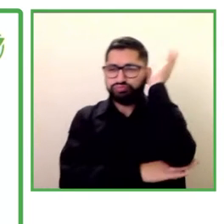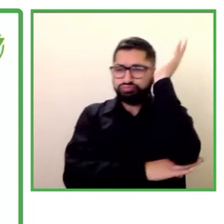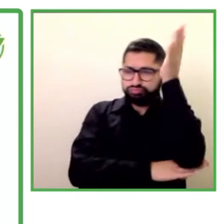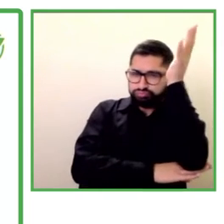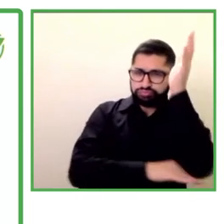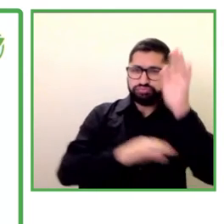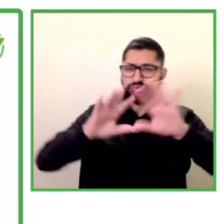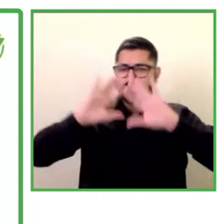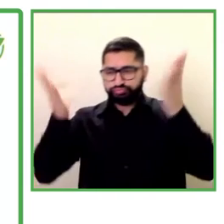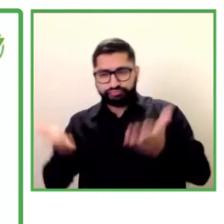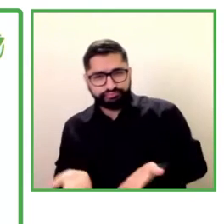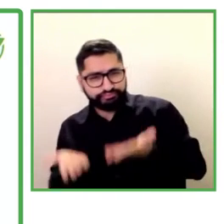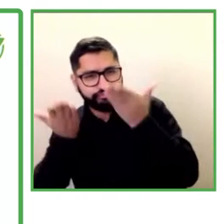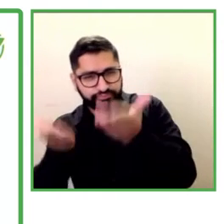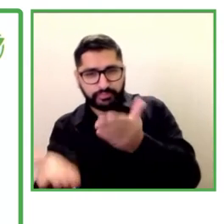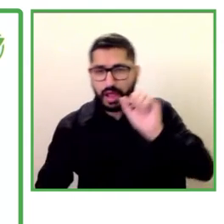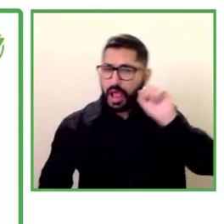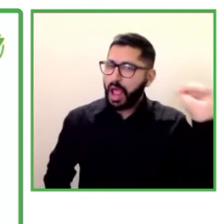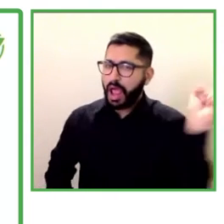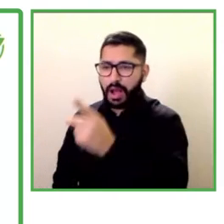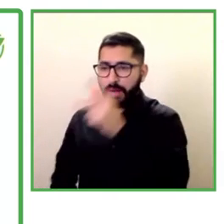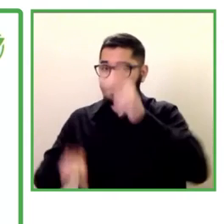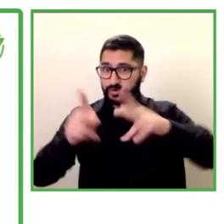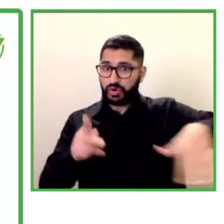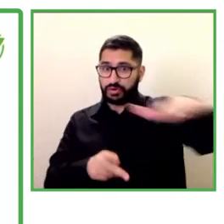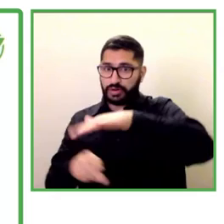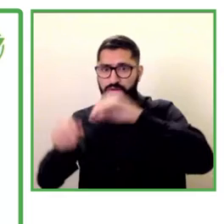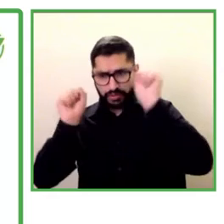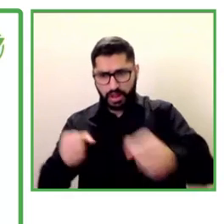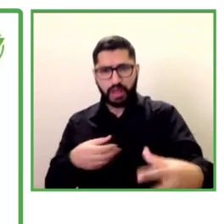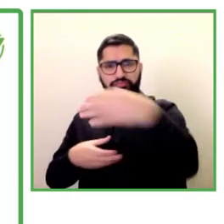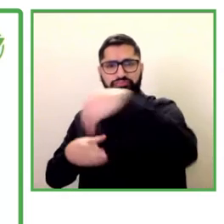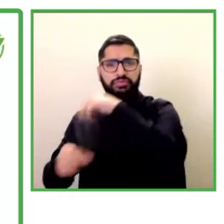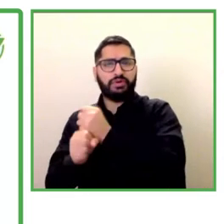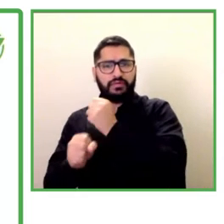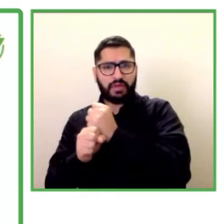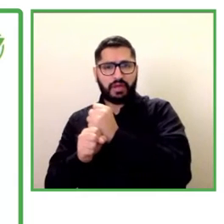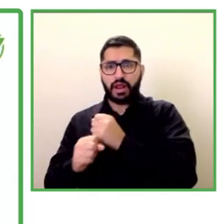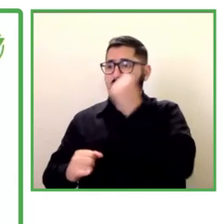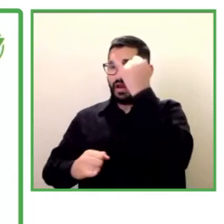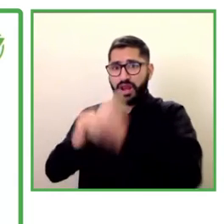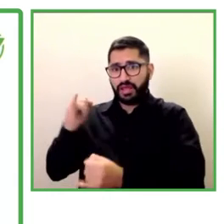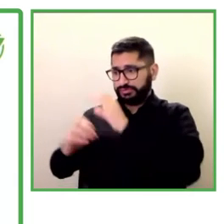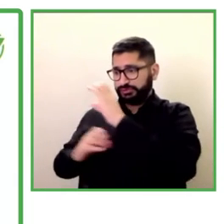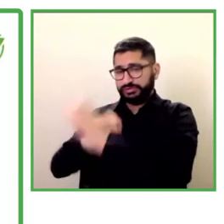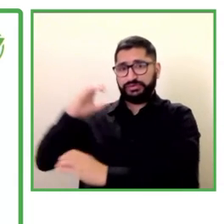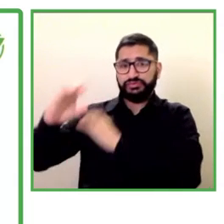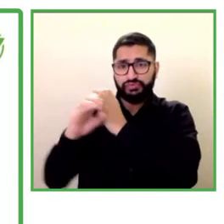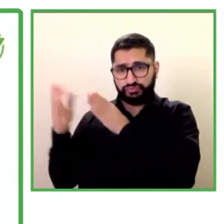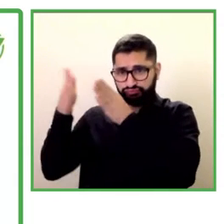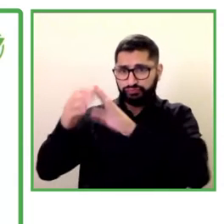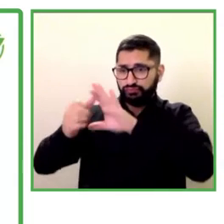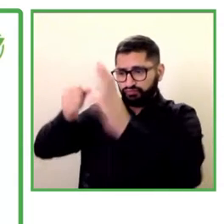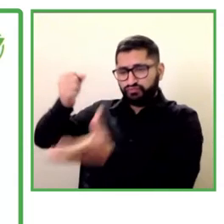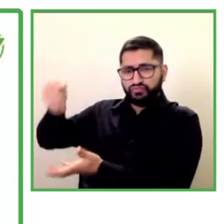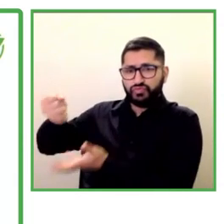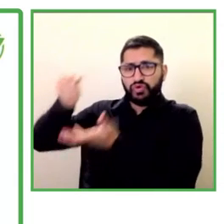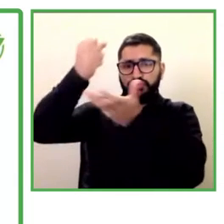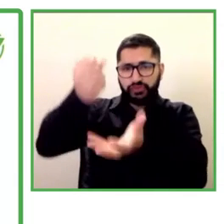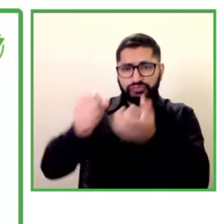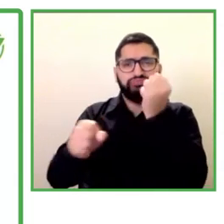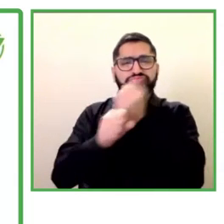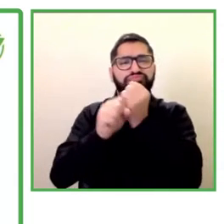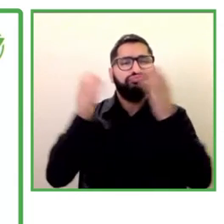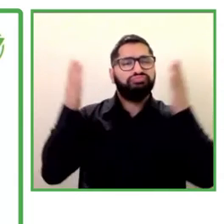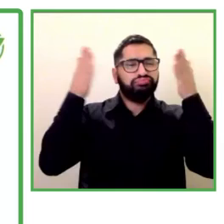that can be done by all the people. And also to close the gap, we have a job offer